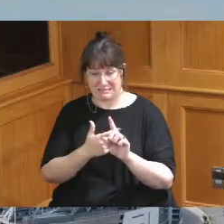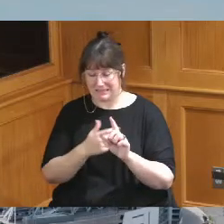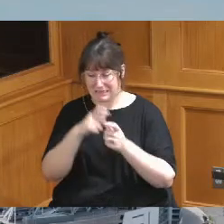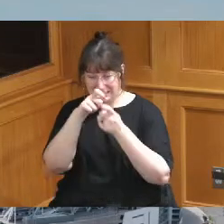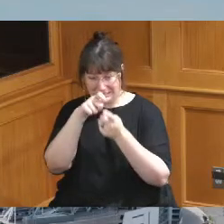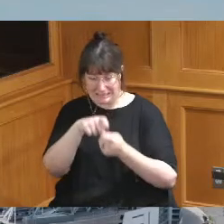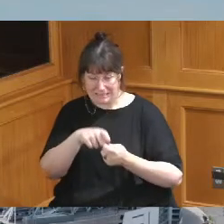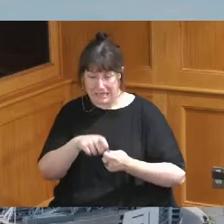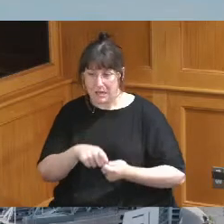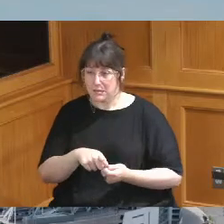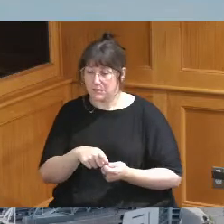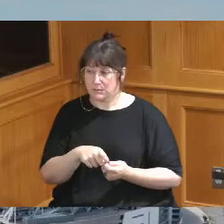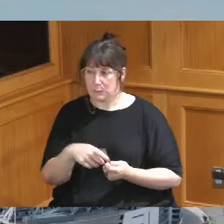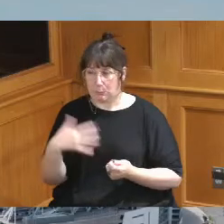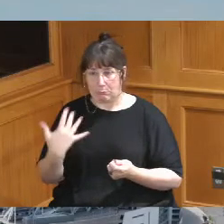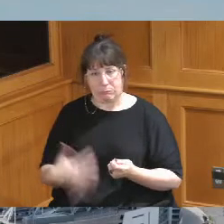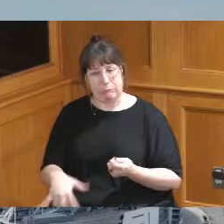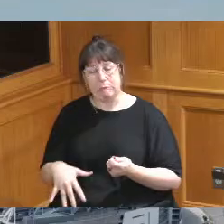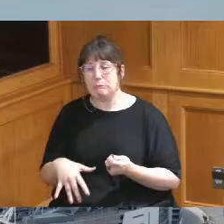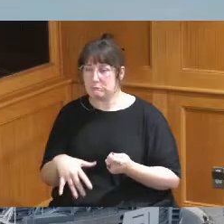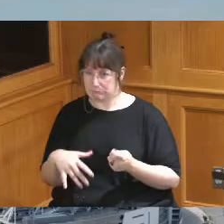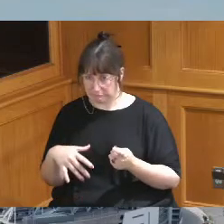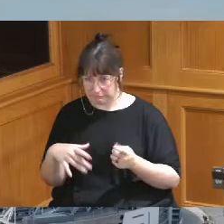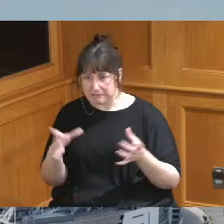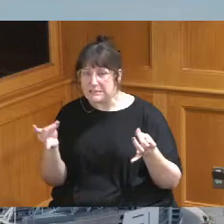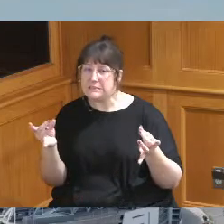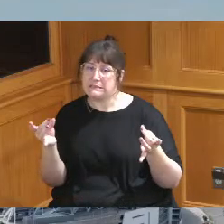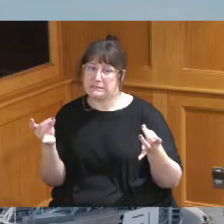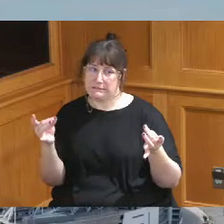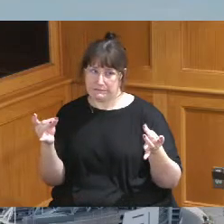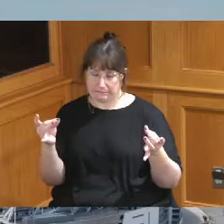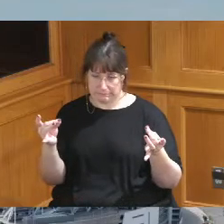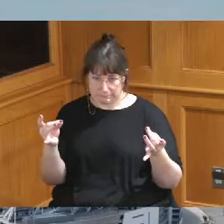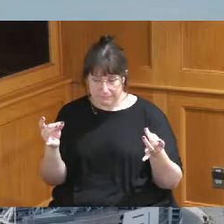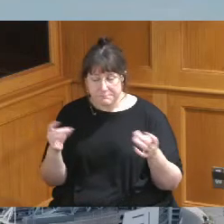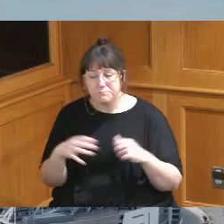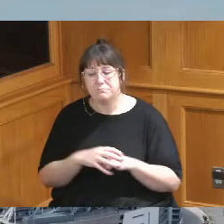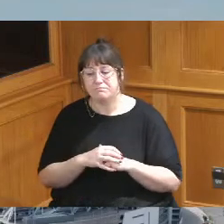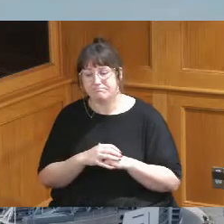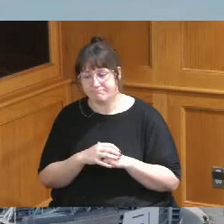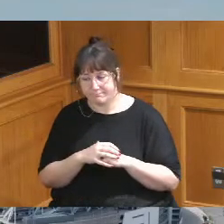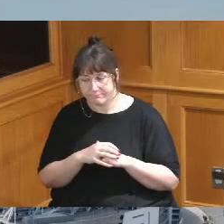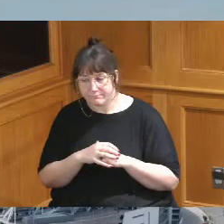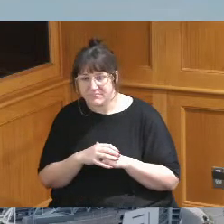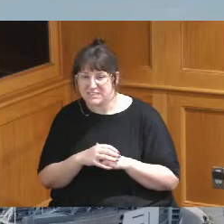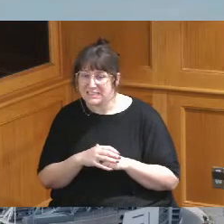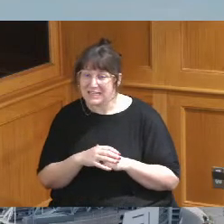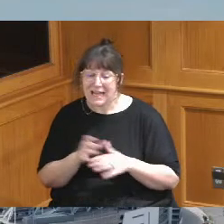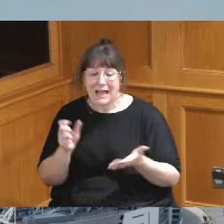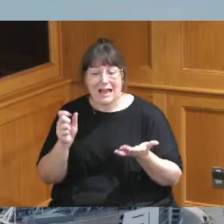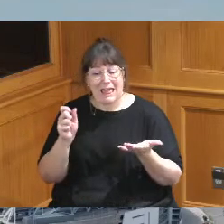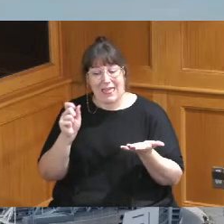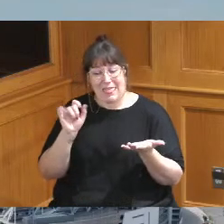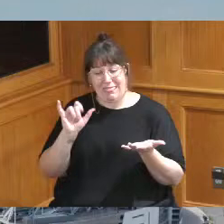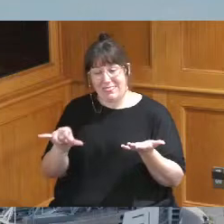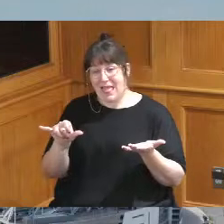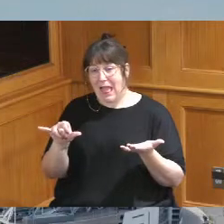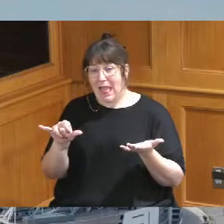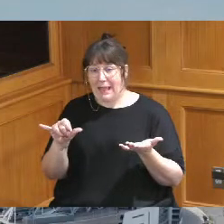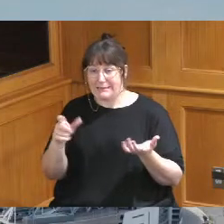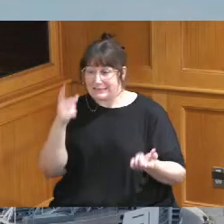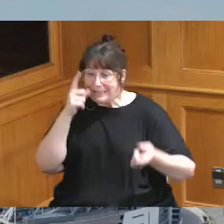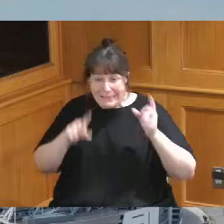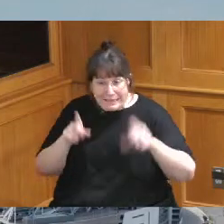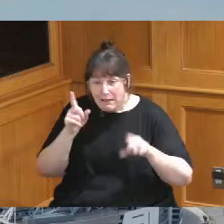were, let's just say, problematic to the county and to the community. Whether or not that was a market deal at the